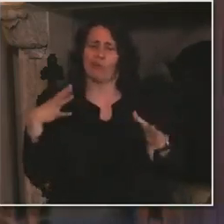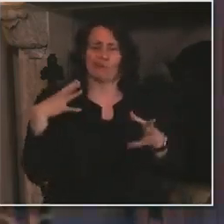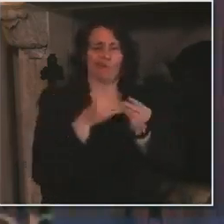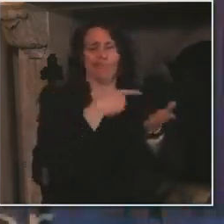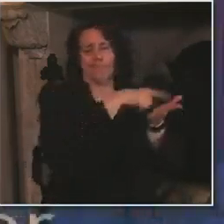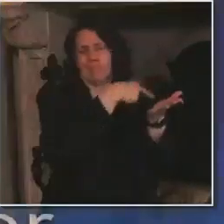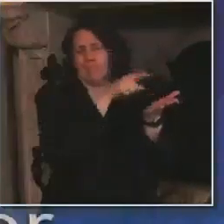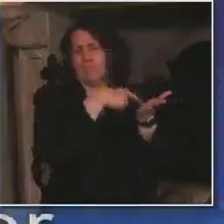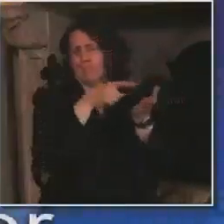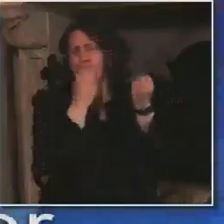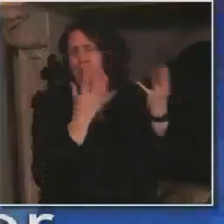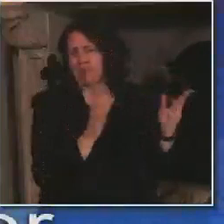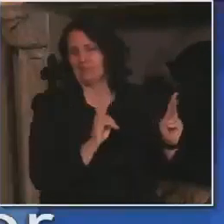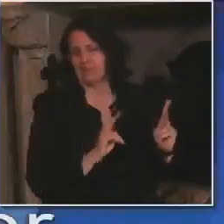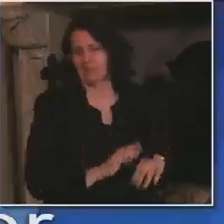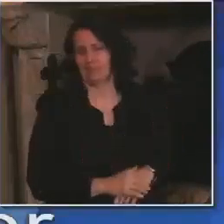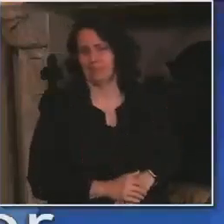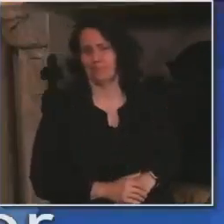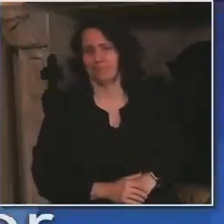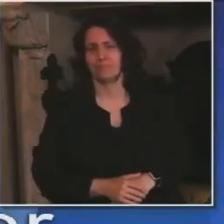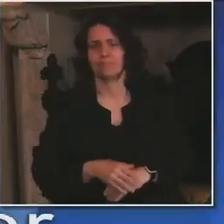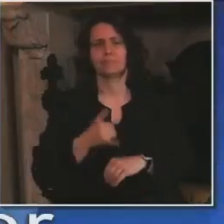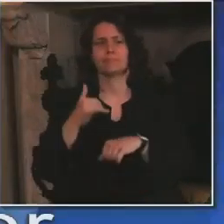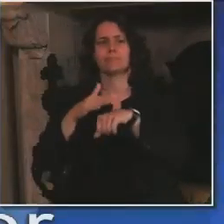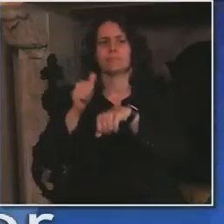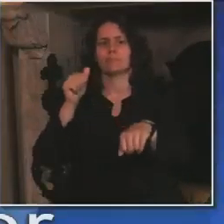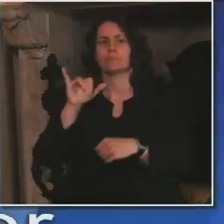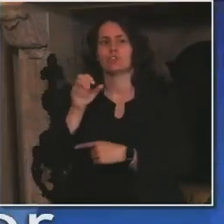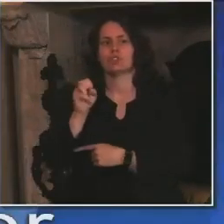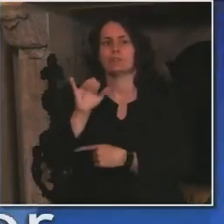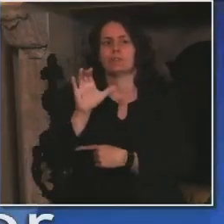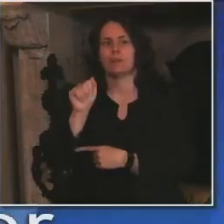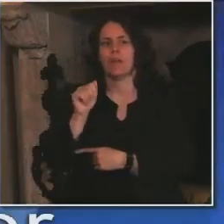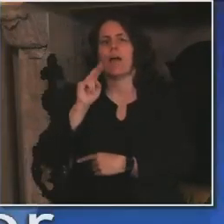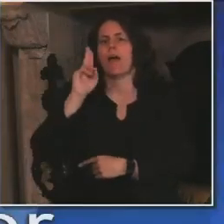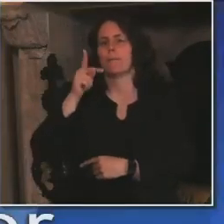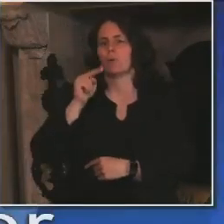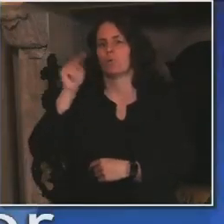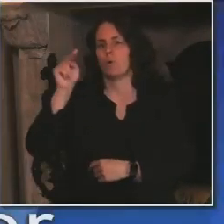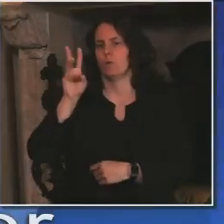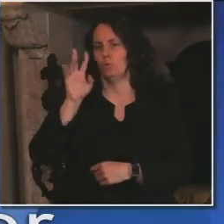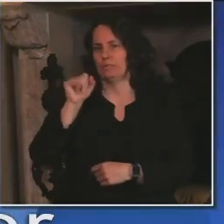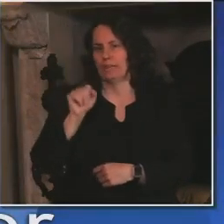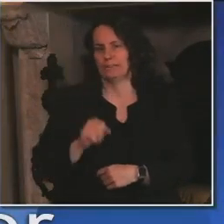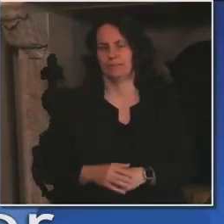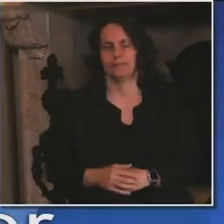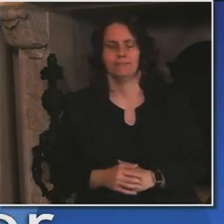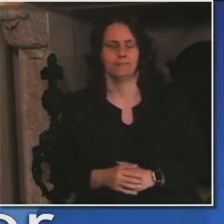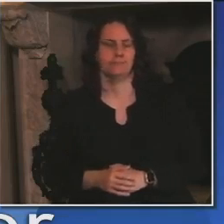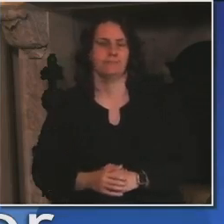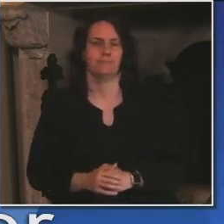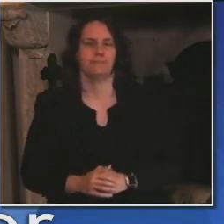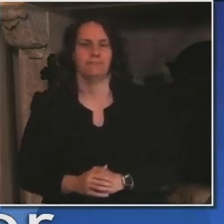you, Jason. Now to Jessica Van Egren from Up North News. Jessica?